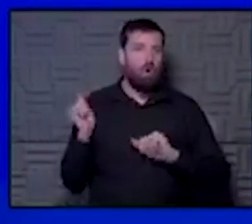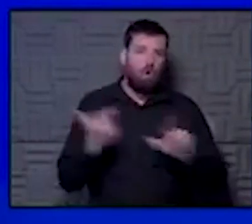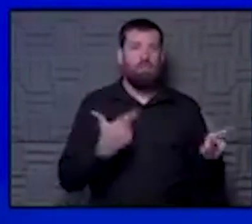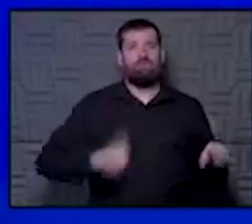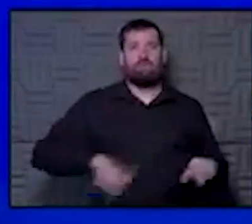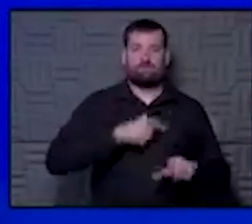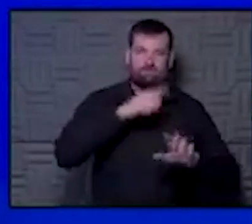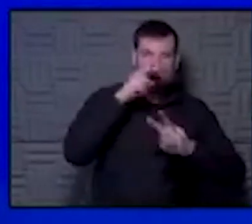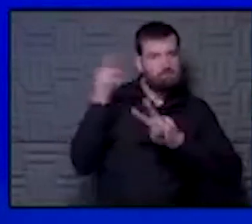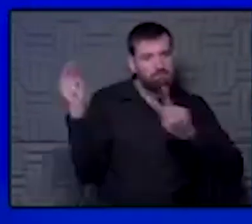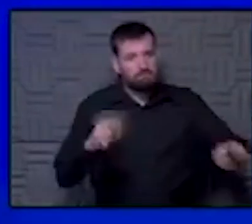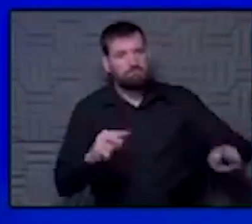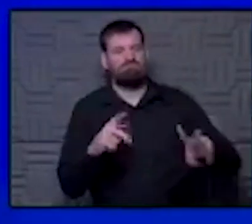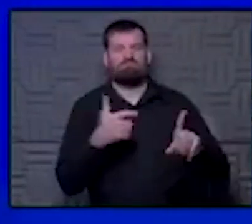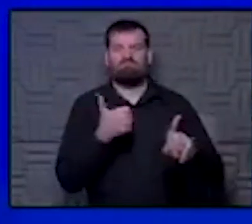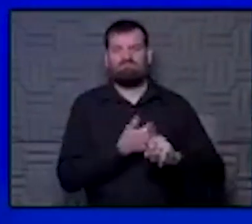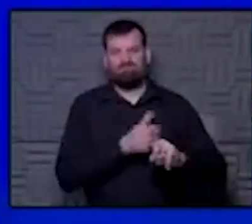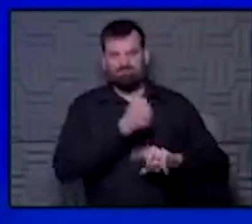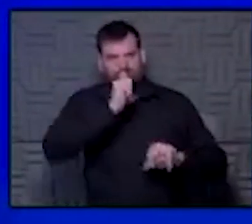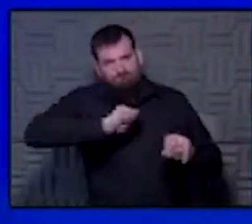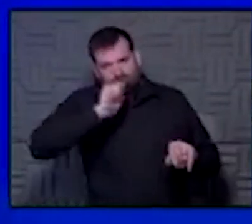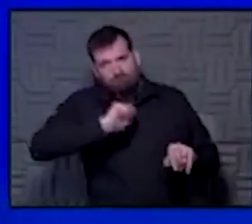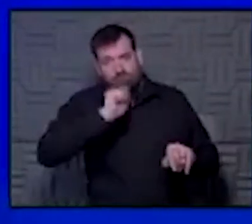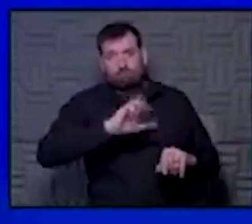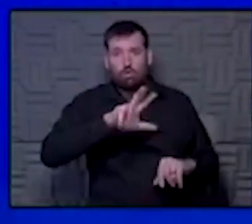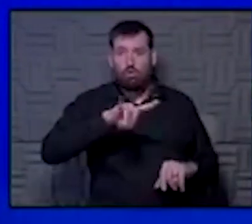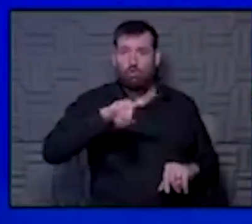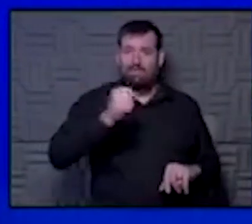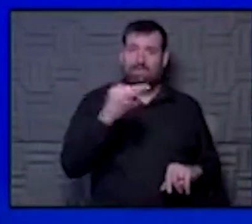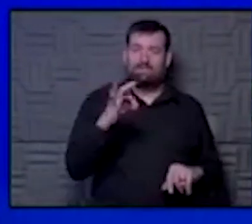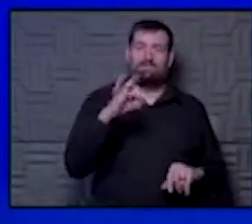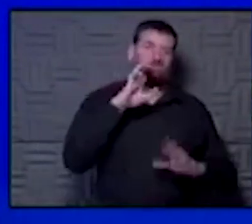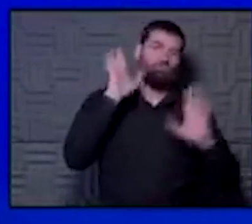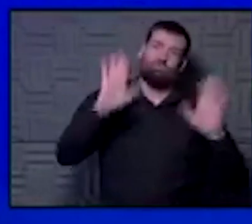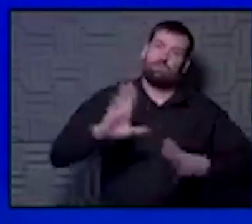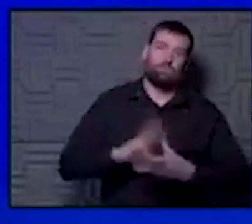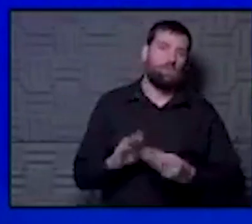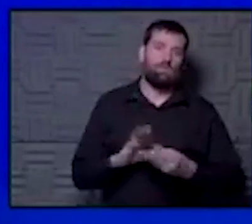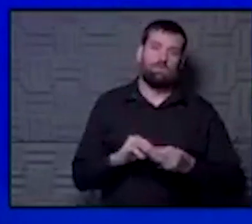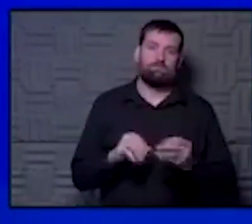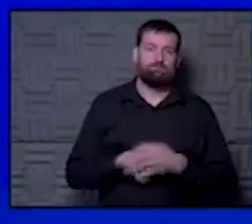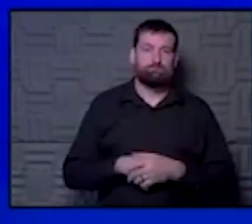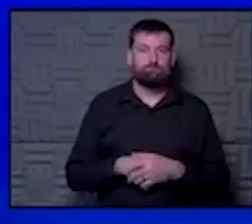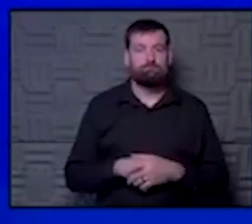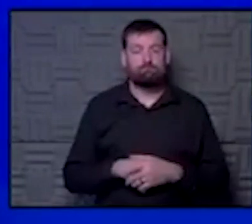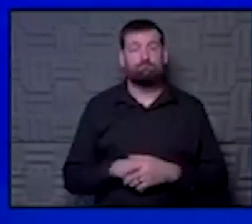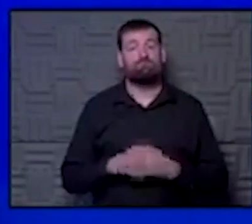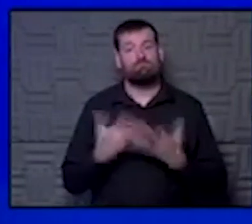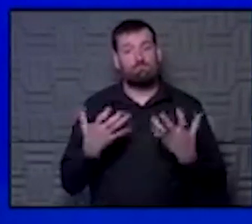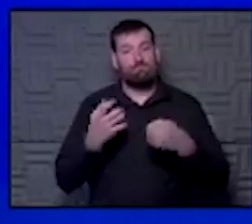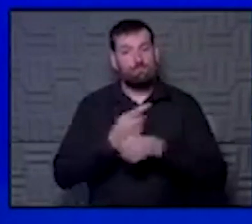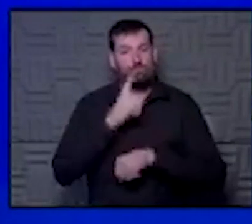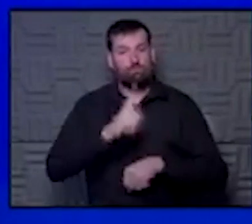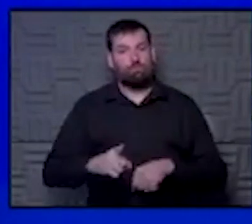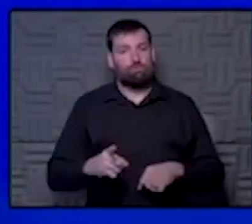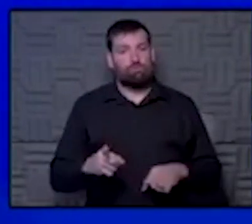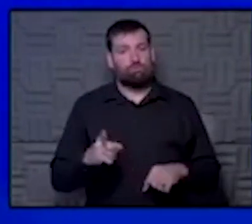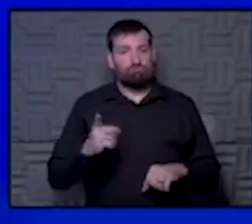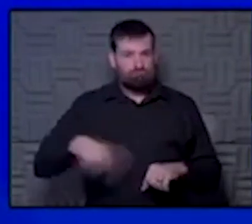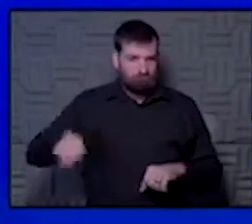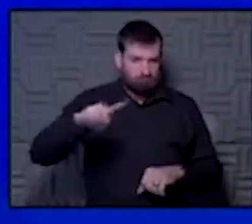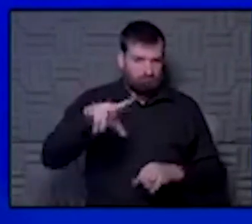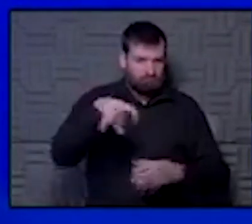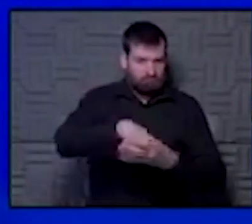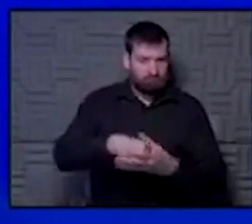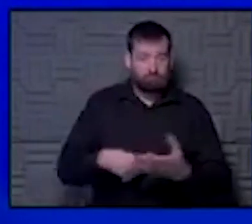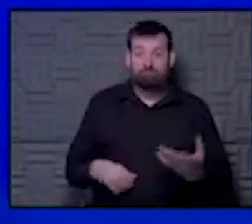to, because they've been able to handle COVID-19 there. It's really a great story, and we want to make sure that everybody has a part